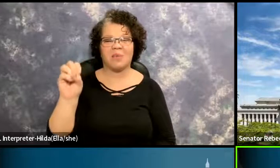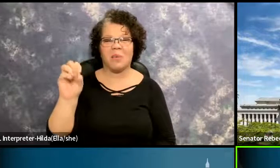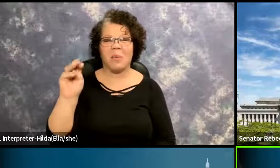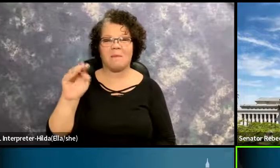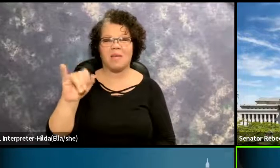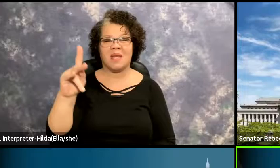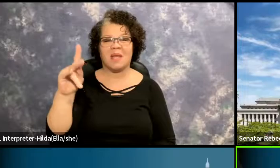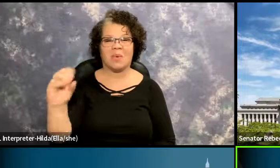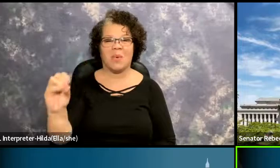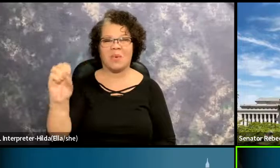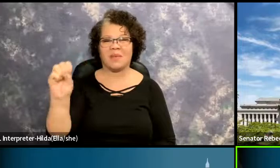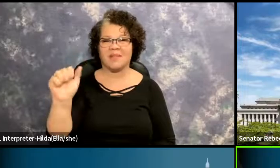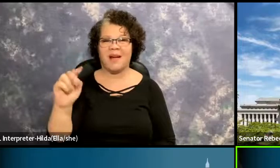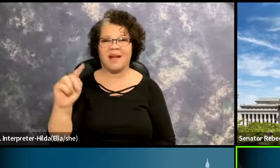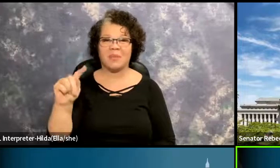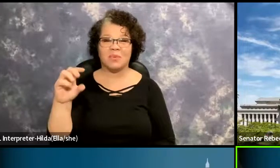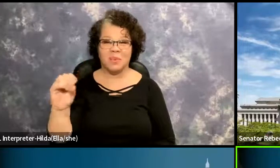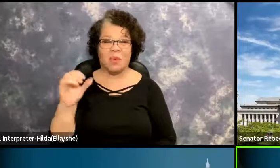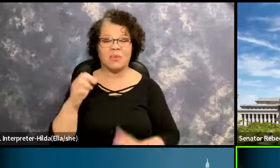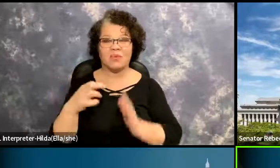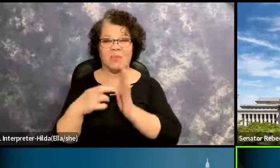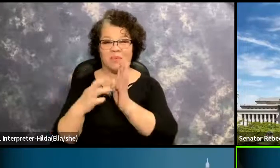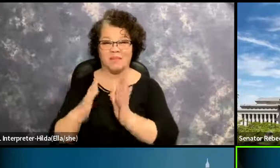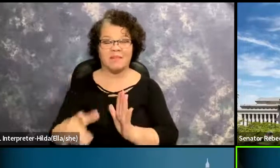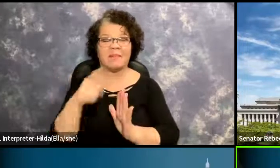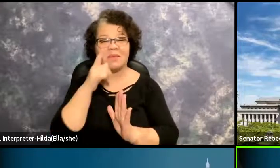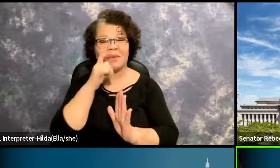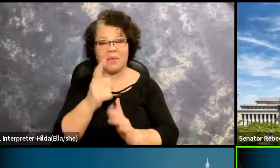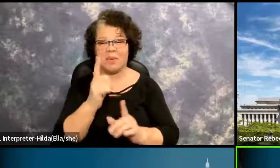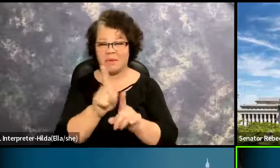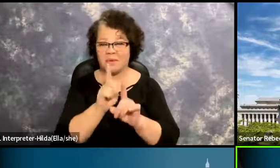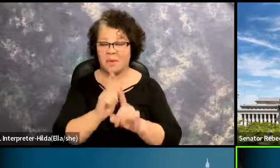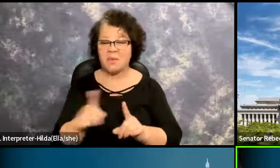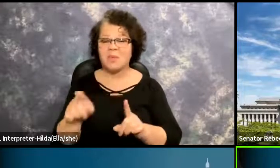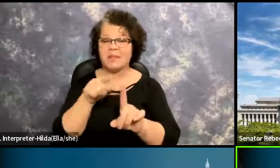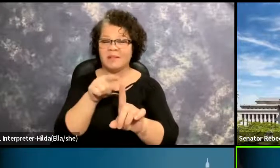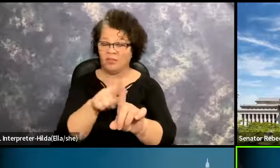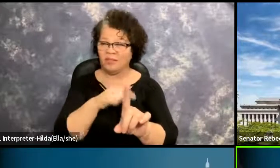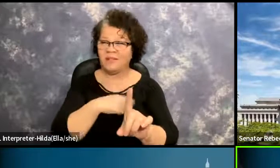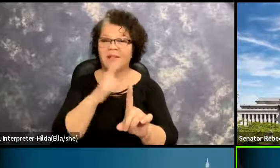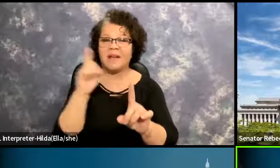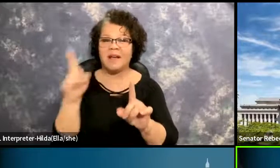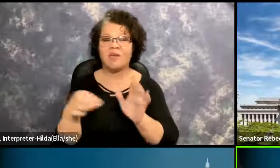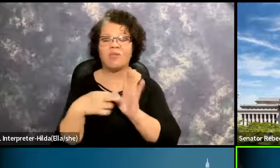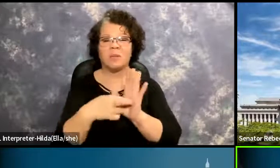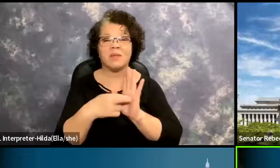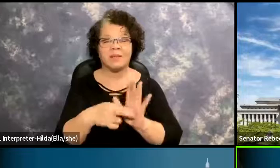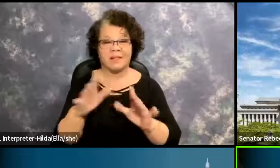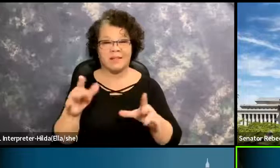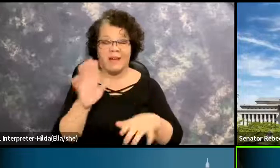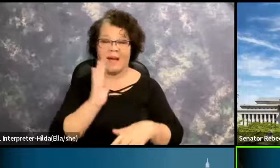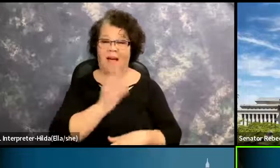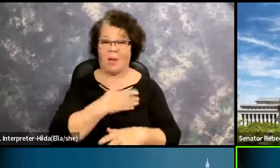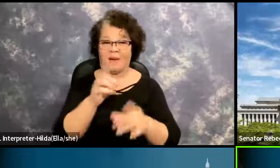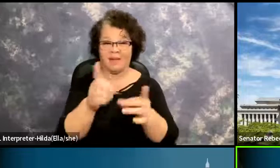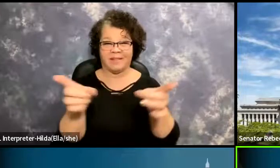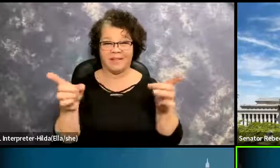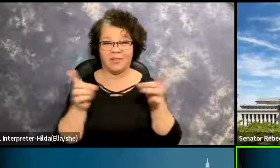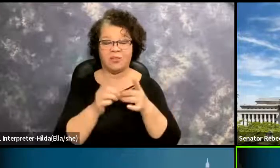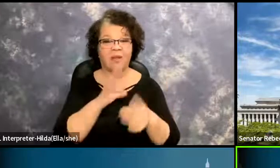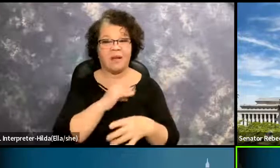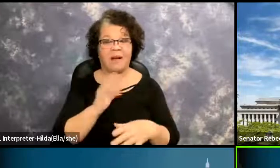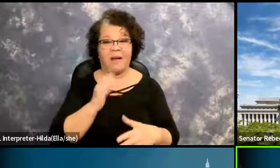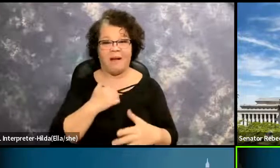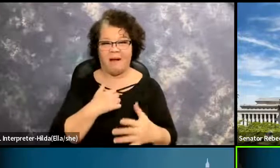color delegation for the 37th, which I think speaks volumes for the history of this district and the calling of